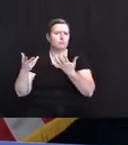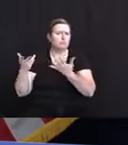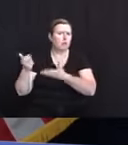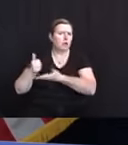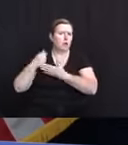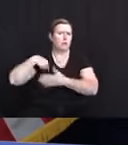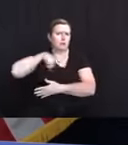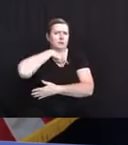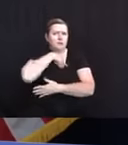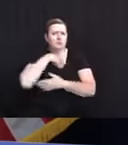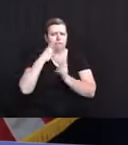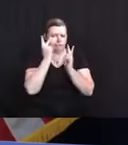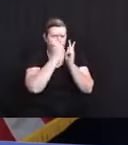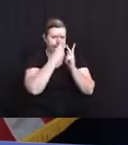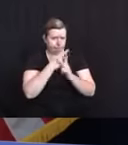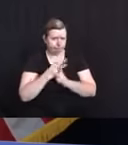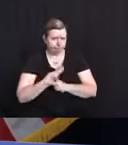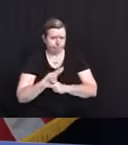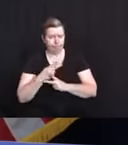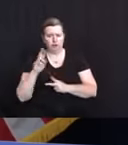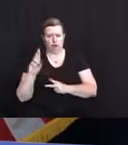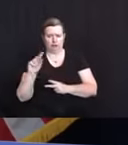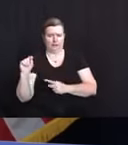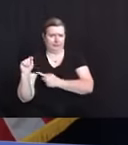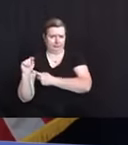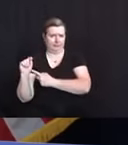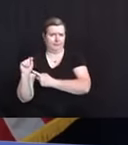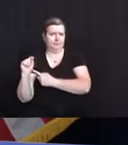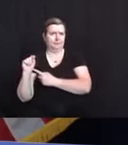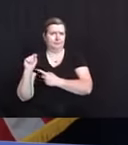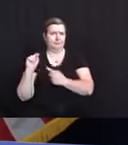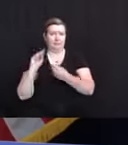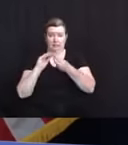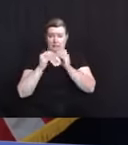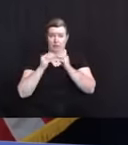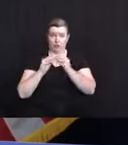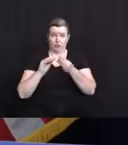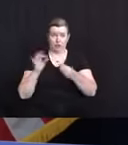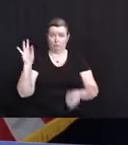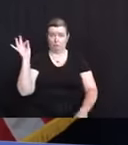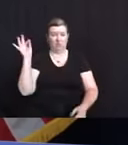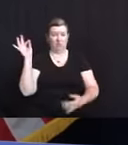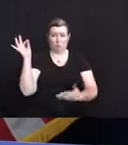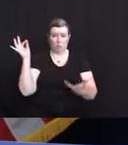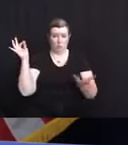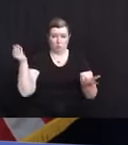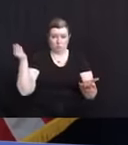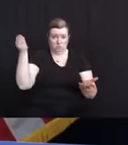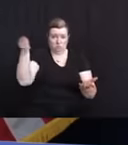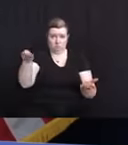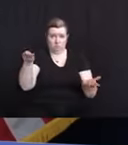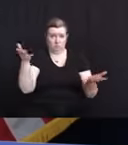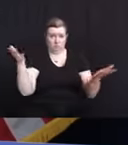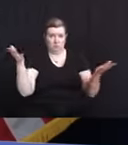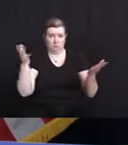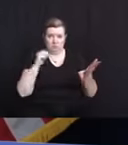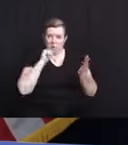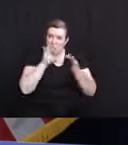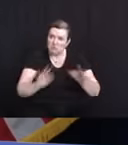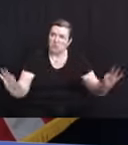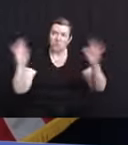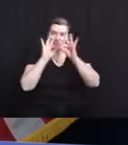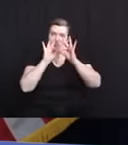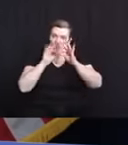picture, because again, you know, the RT alone, just as one number, is just a number. You know, there are different assumptions. People